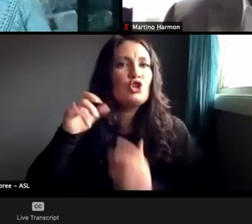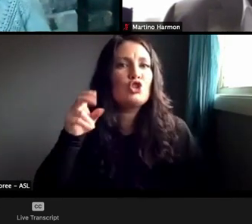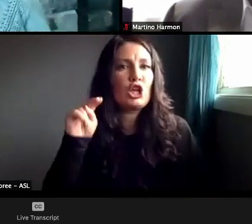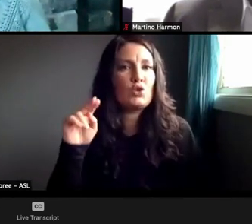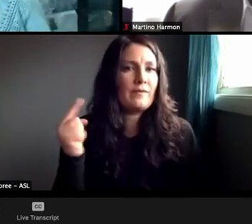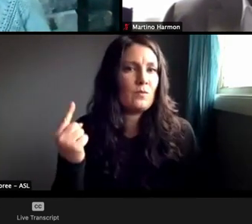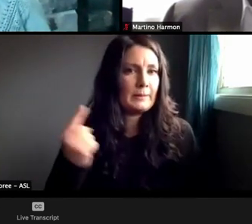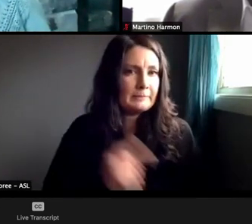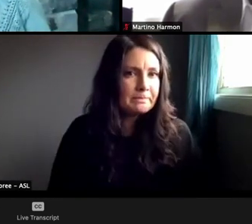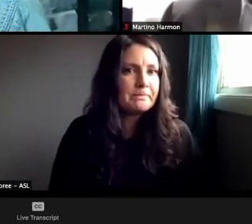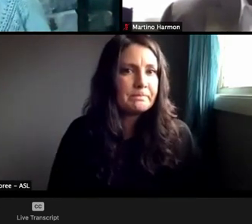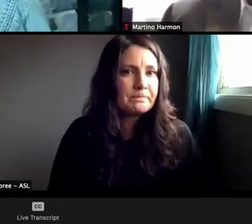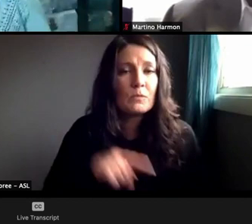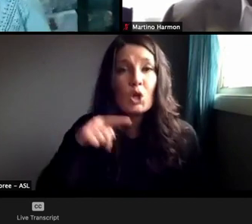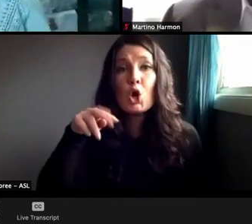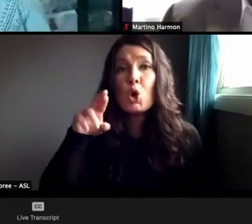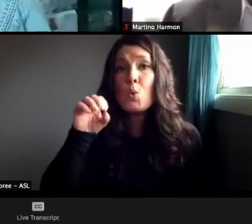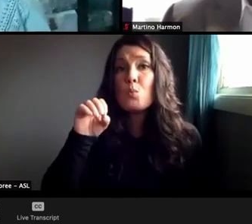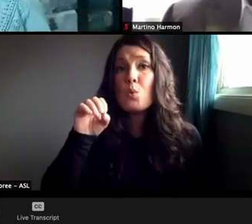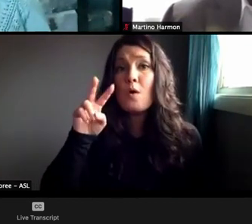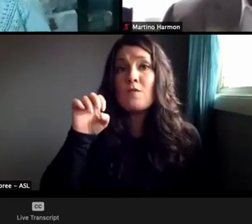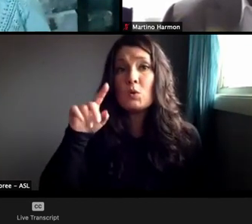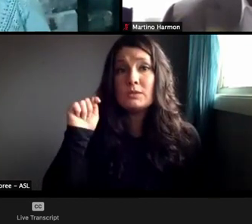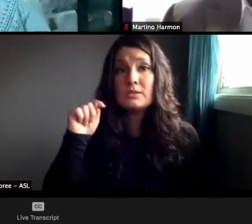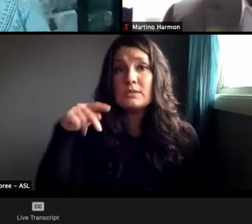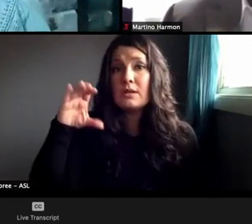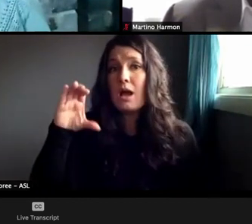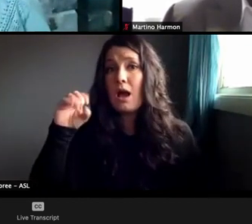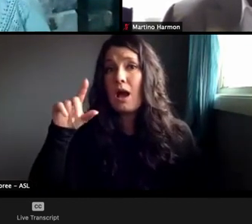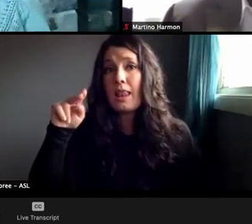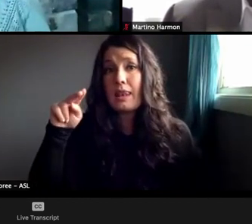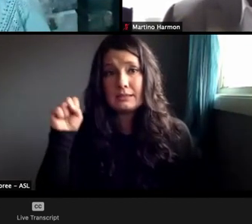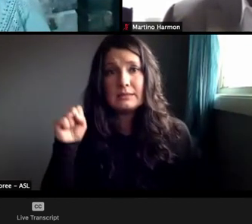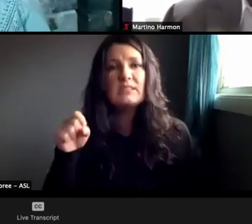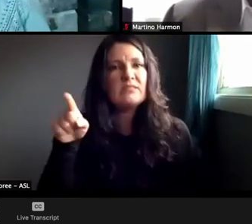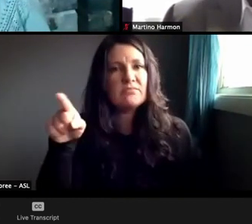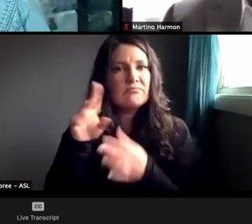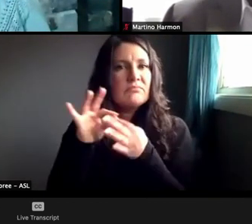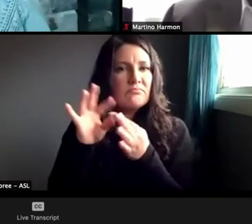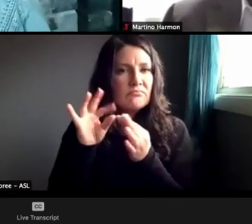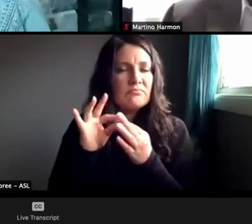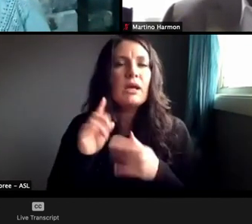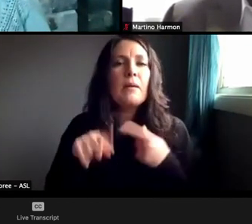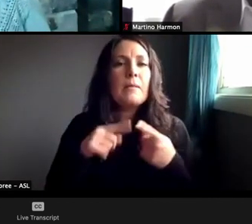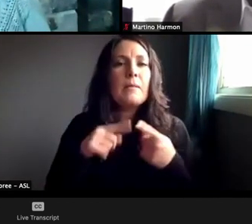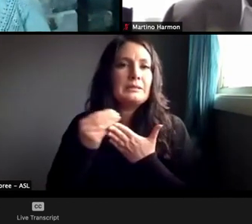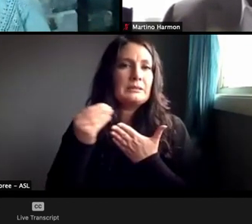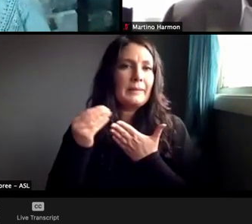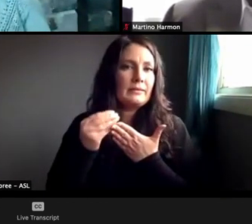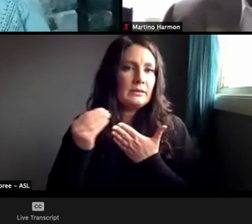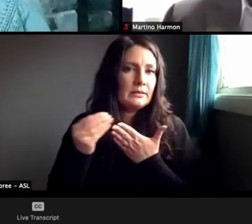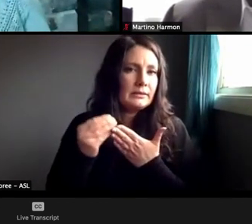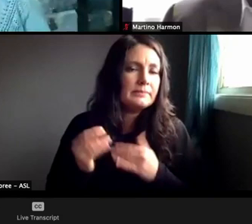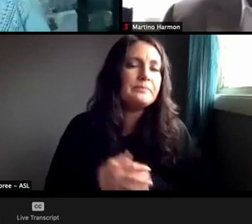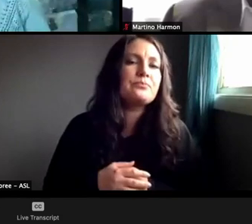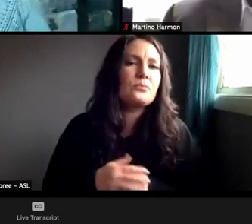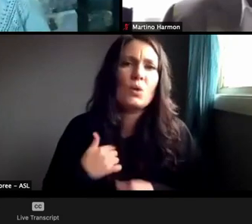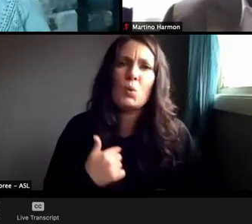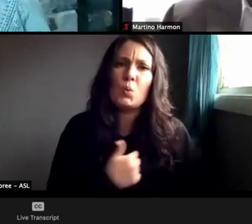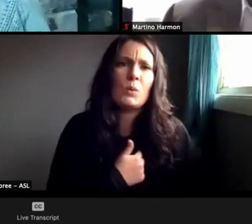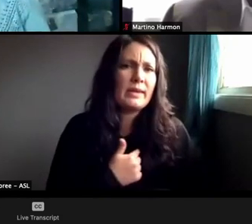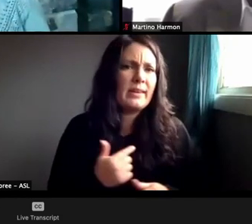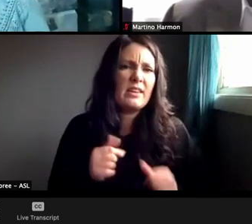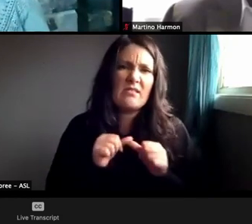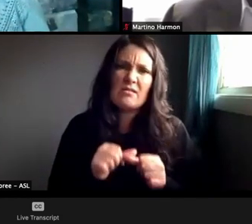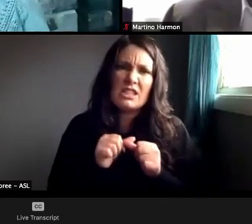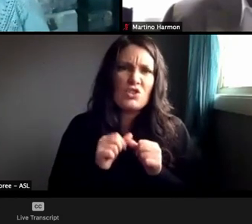1. As Provost Collins indicated, you know, around expense measures, you know, we continue to be very